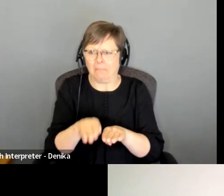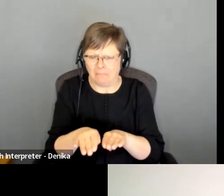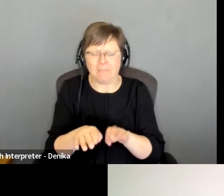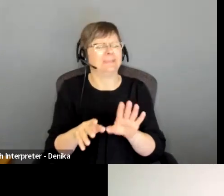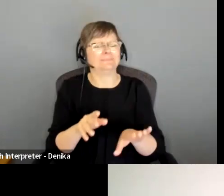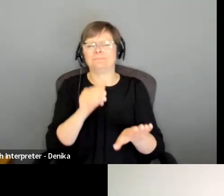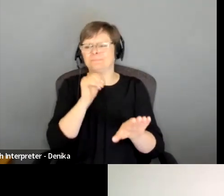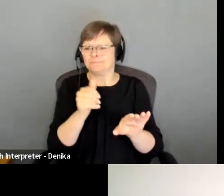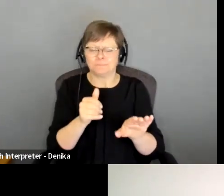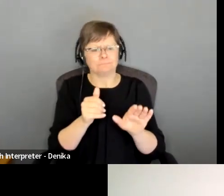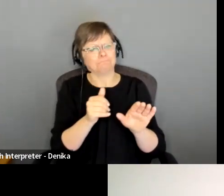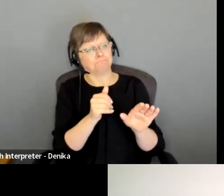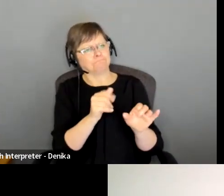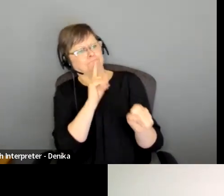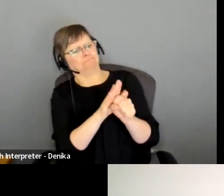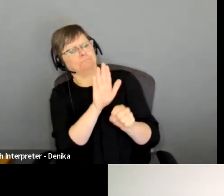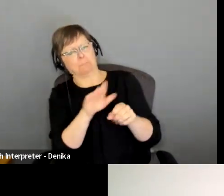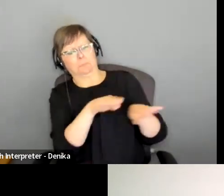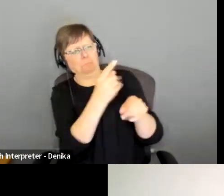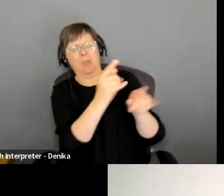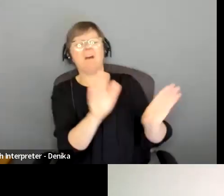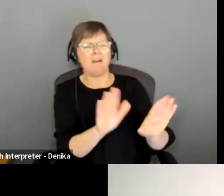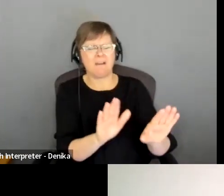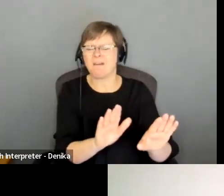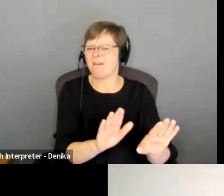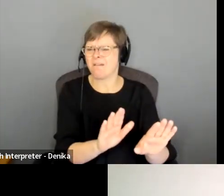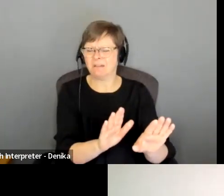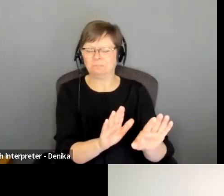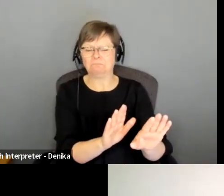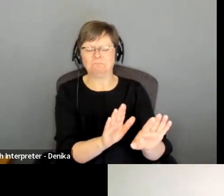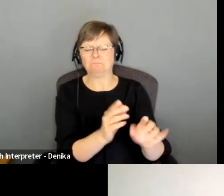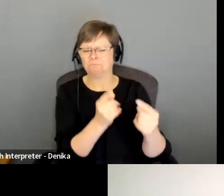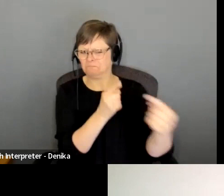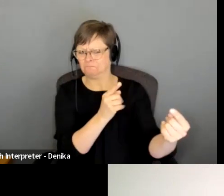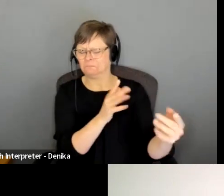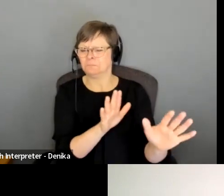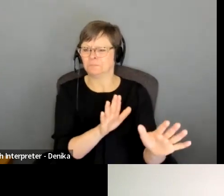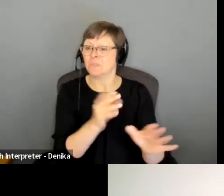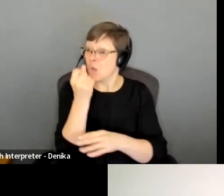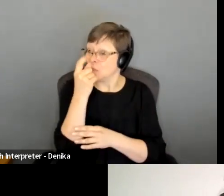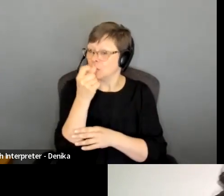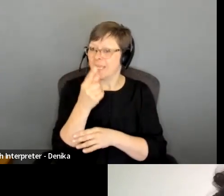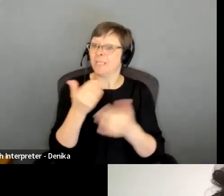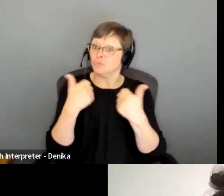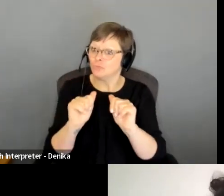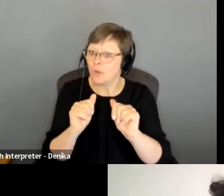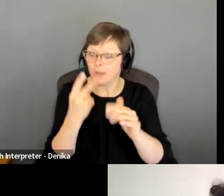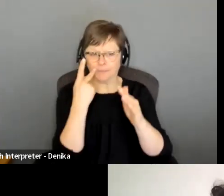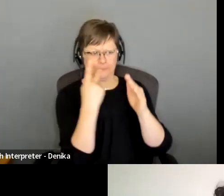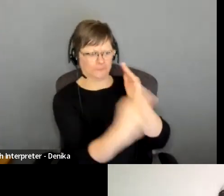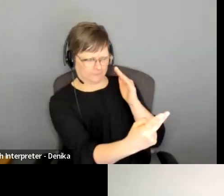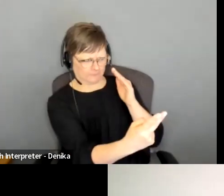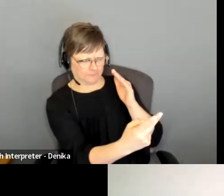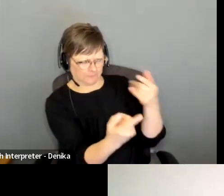the foundational levels. And that there is value in being proactive versus